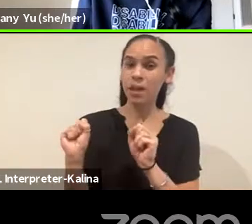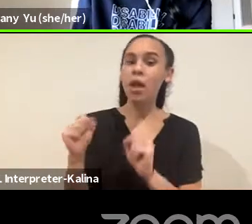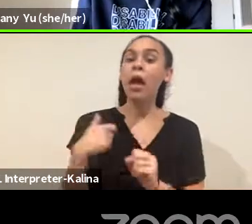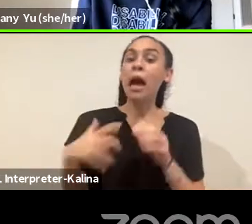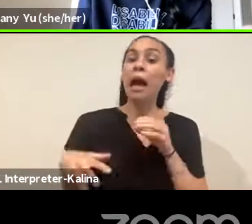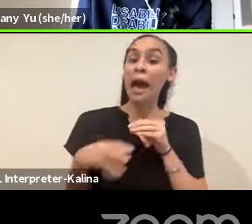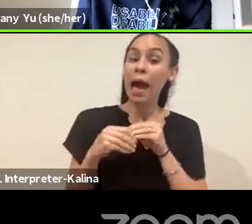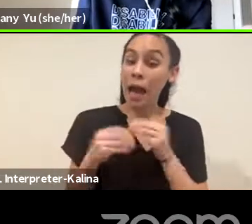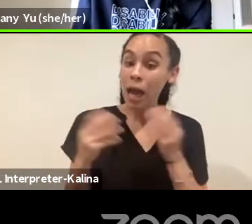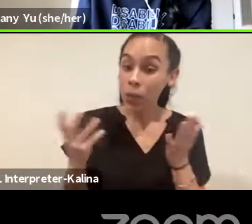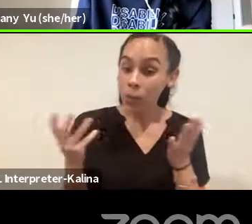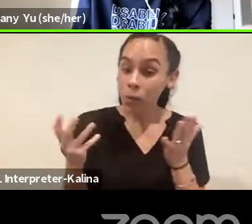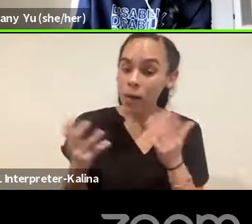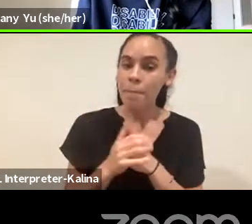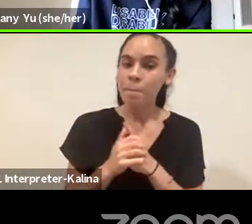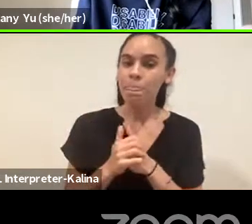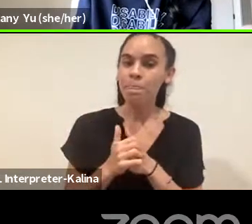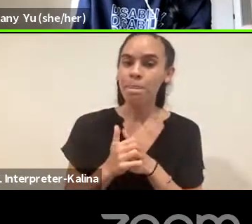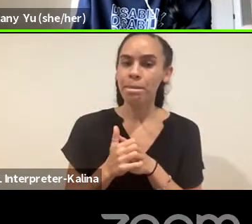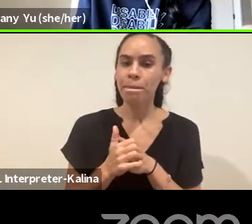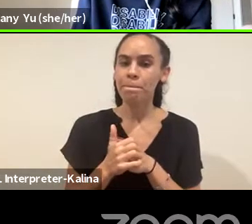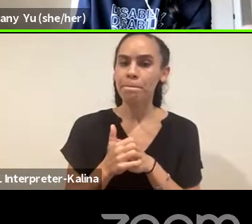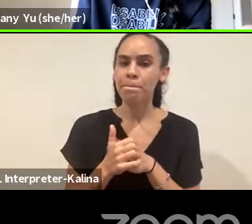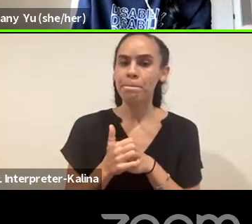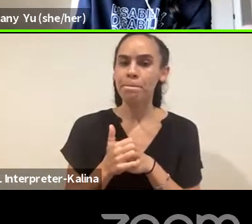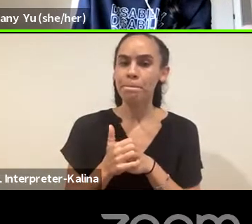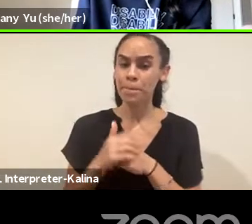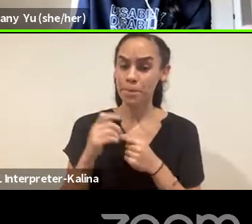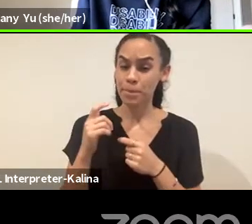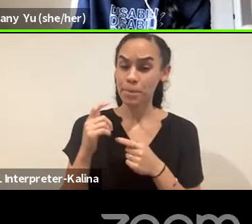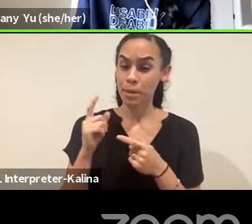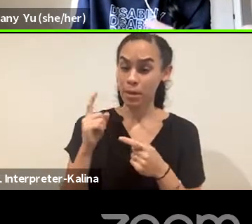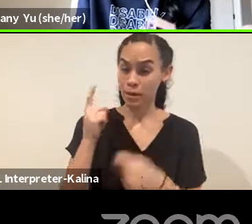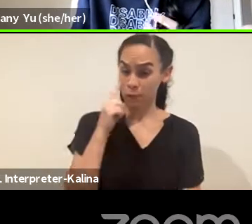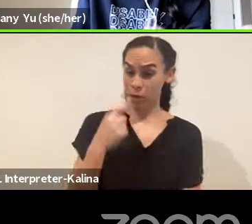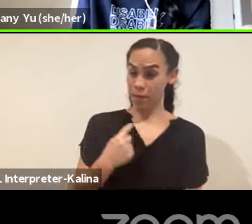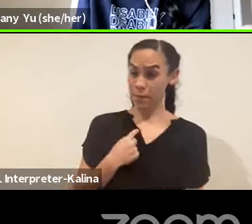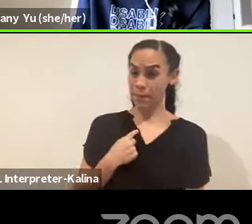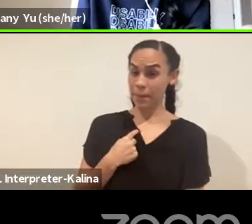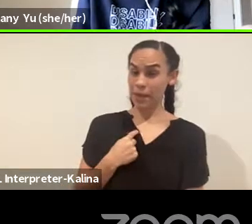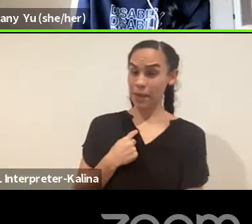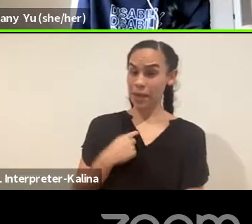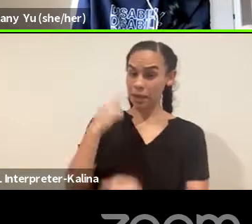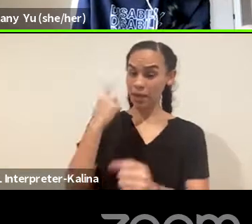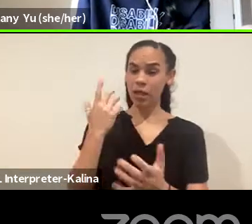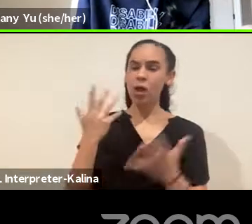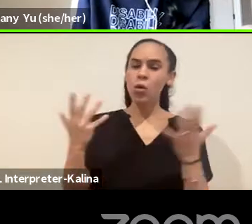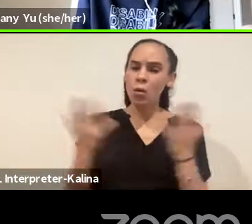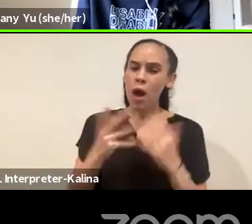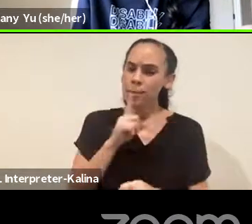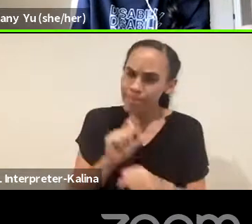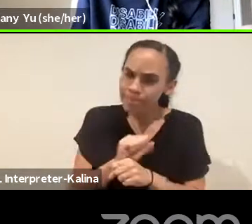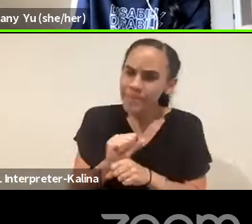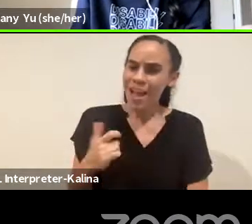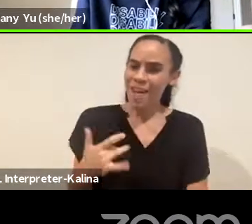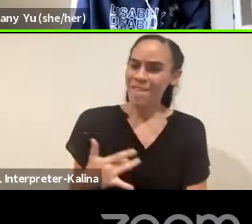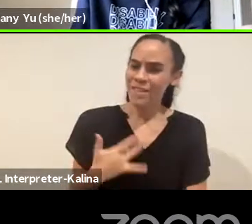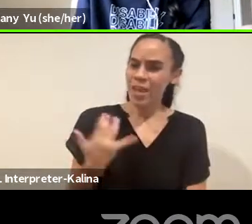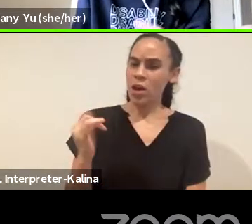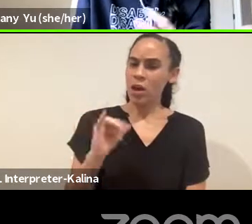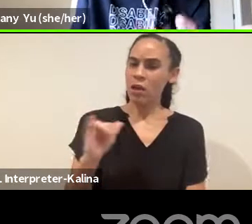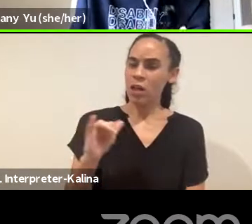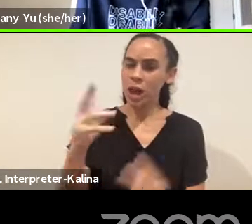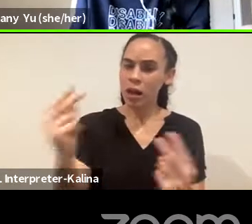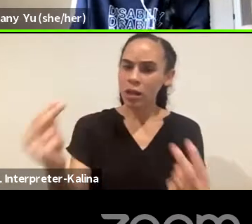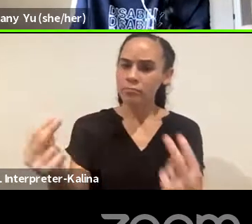add, for me, it is the idea of what it truly feels like to be seen. And